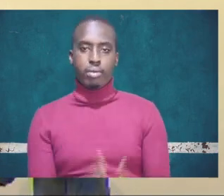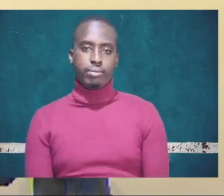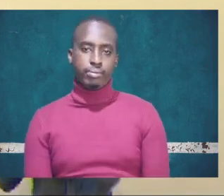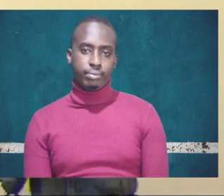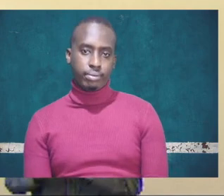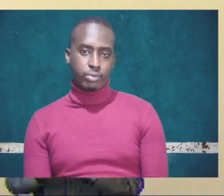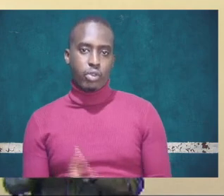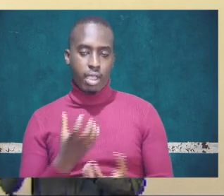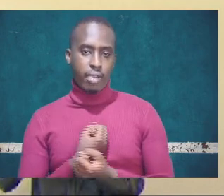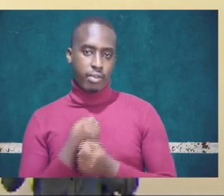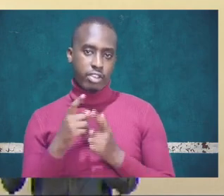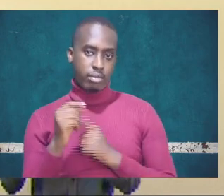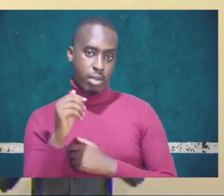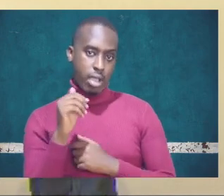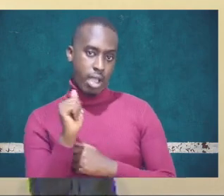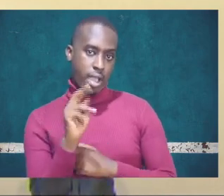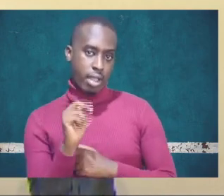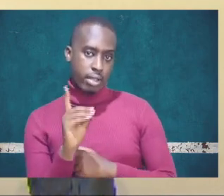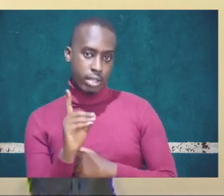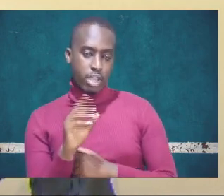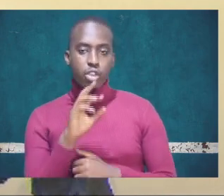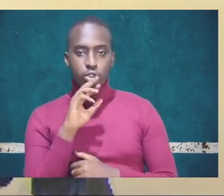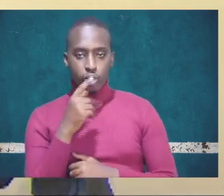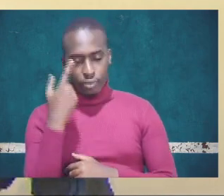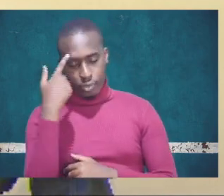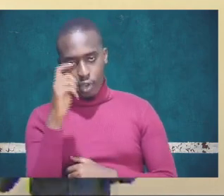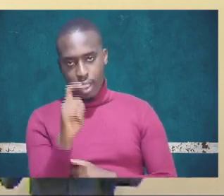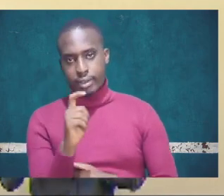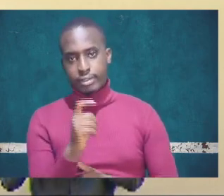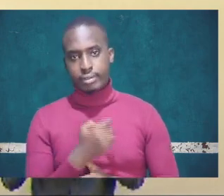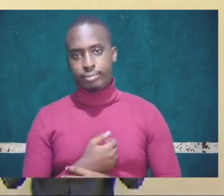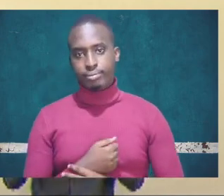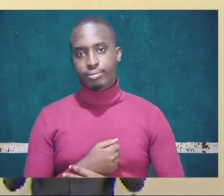word and. Let's solve for x.